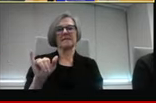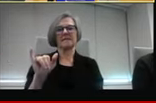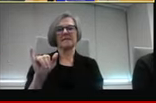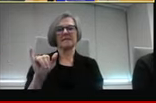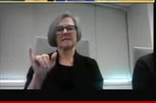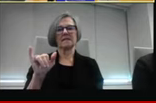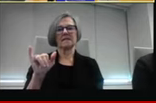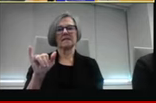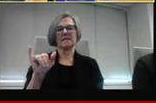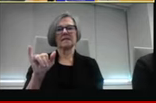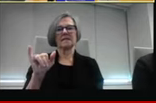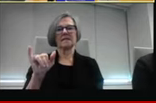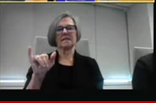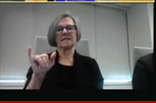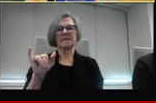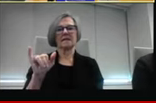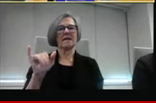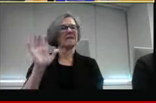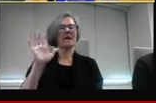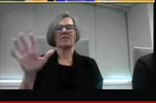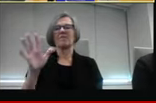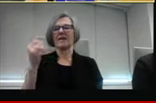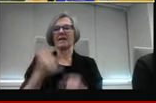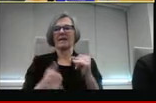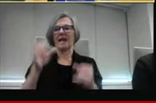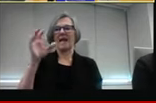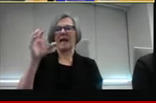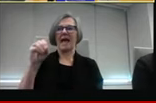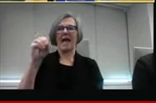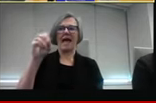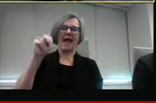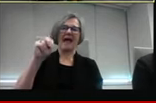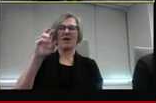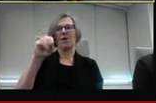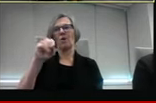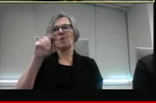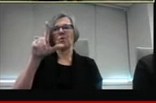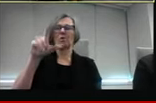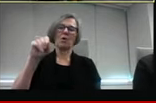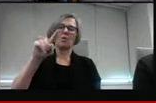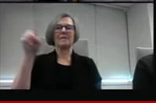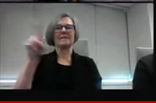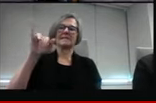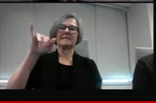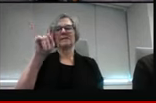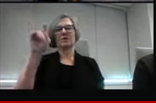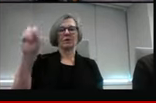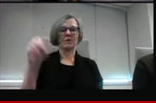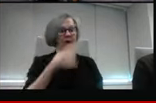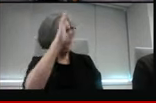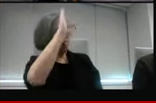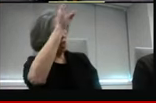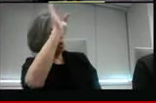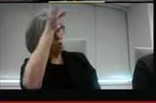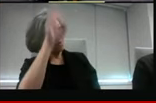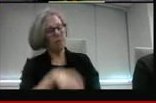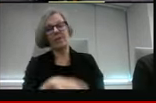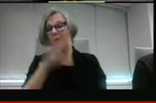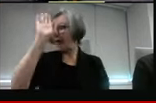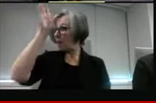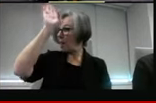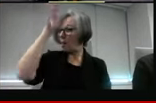Tracy Tracy's got a great last name anua Zito hello please begin